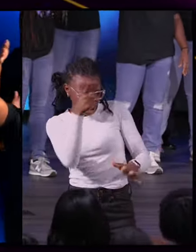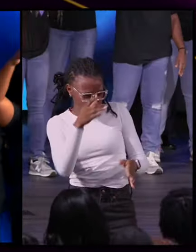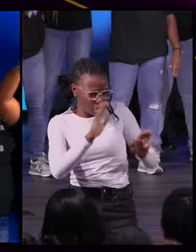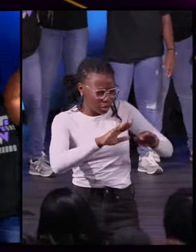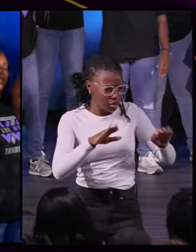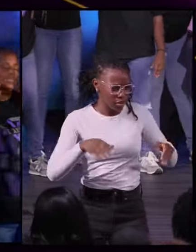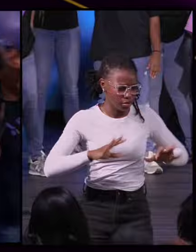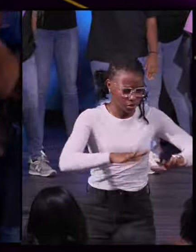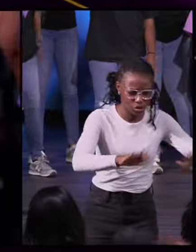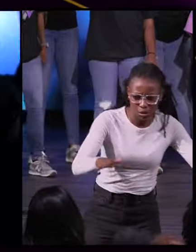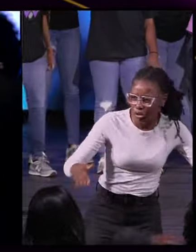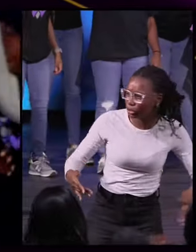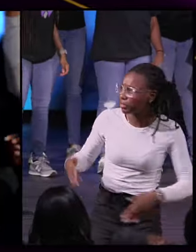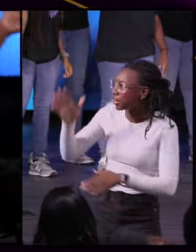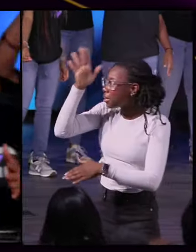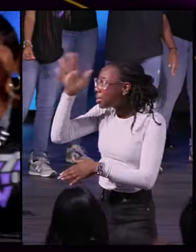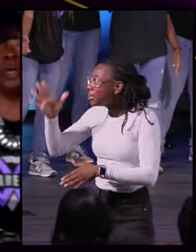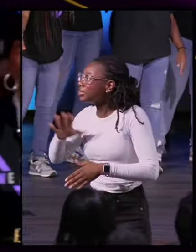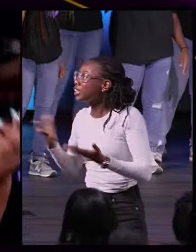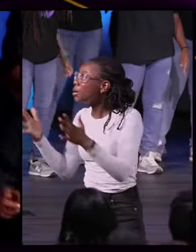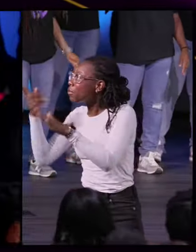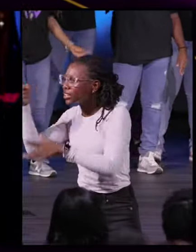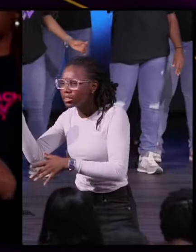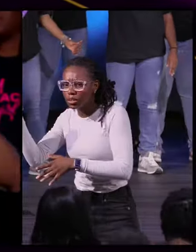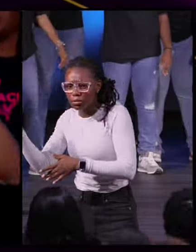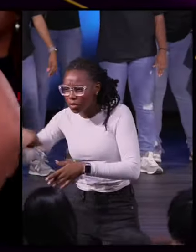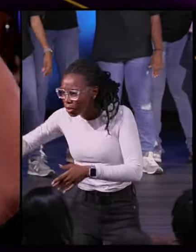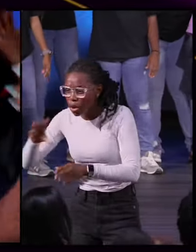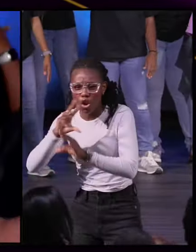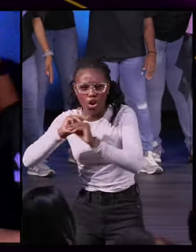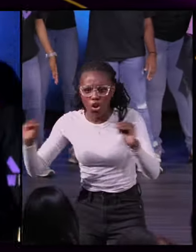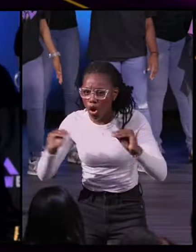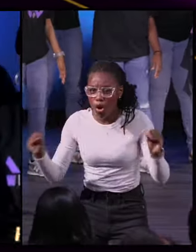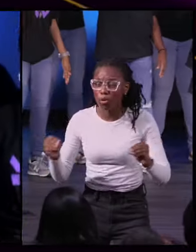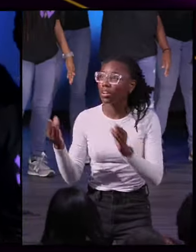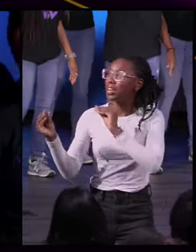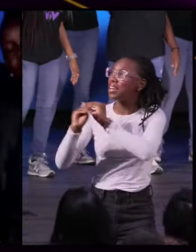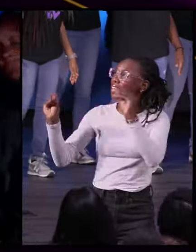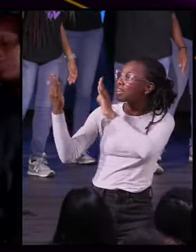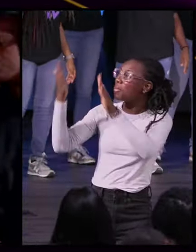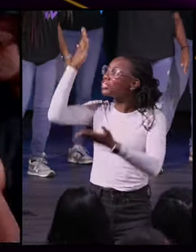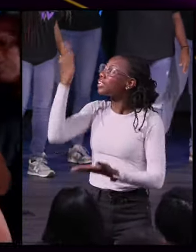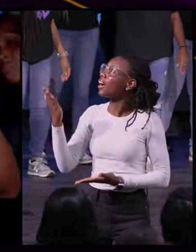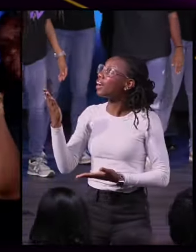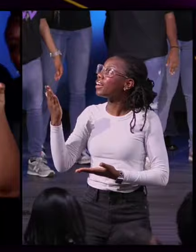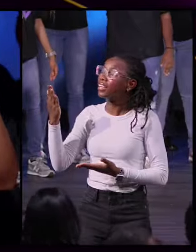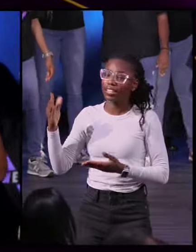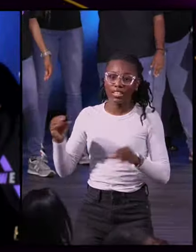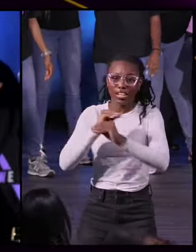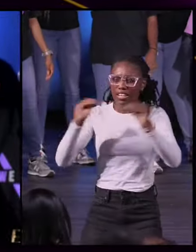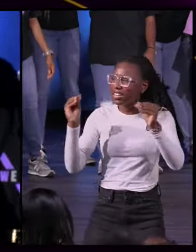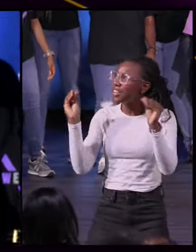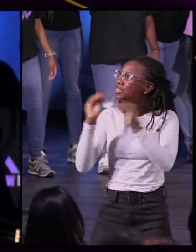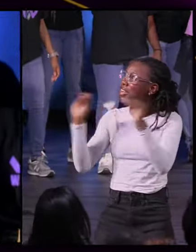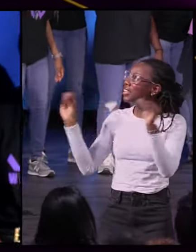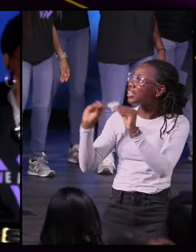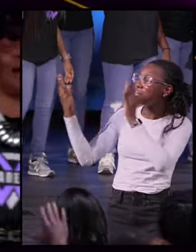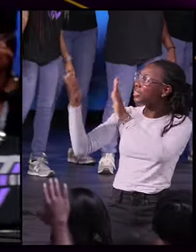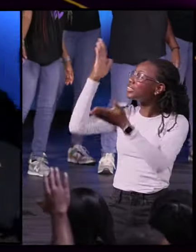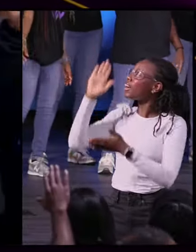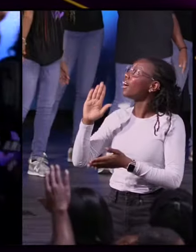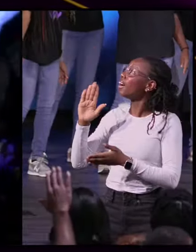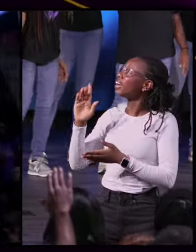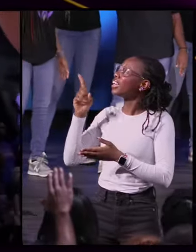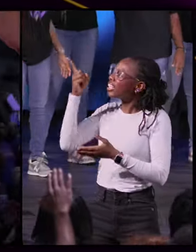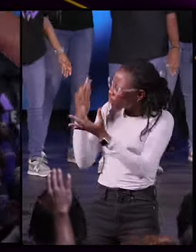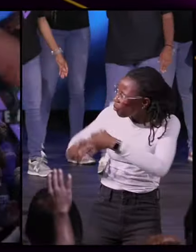kids? Lift it up. Lift it up. We worship you. We magnify you. You're worthy to be lifted.